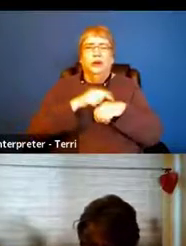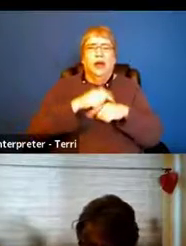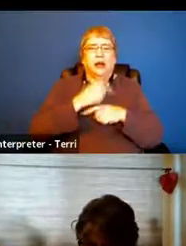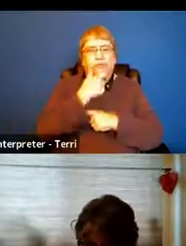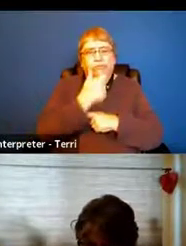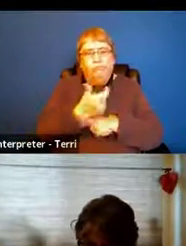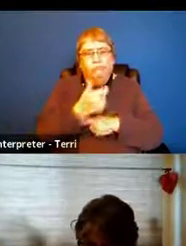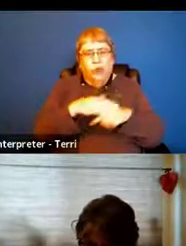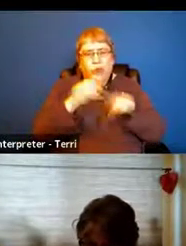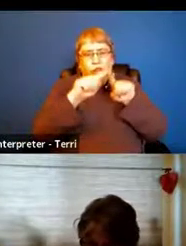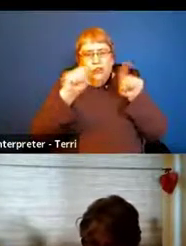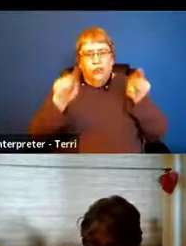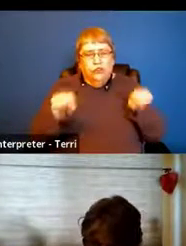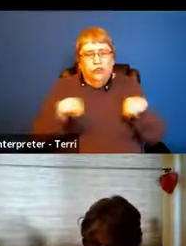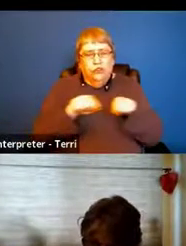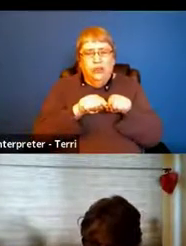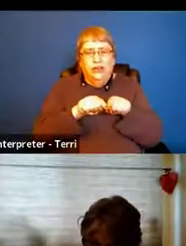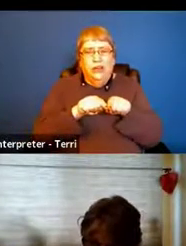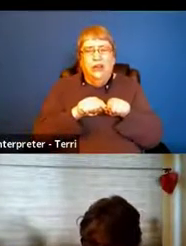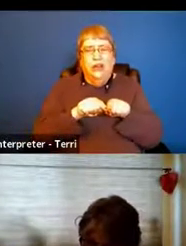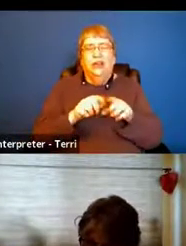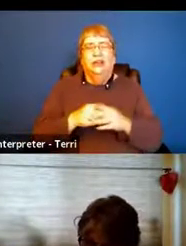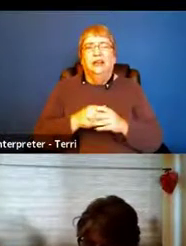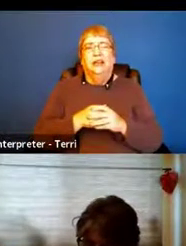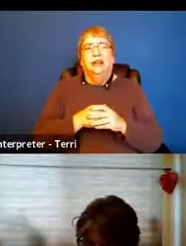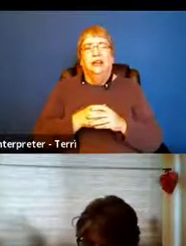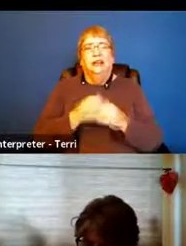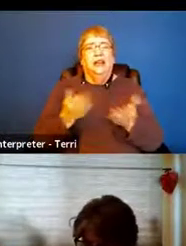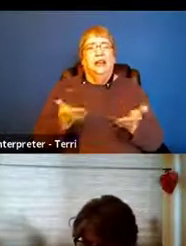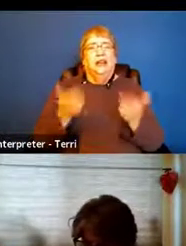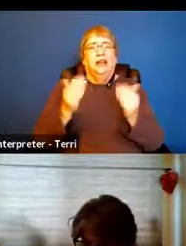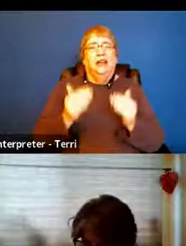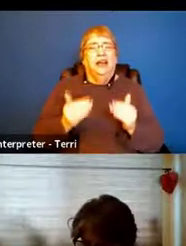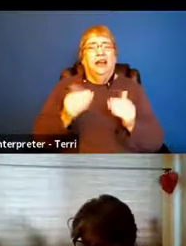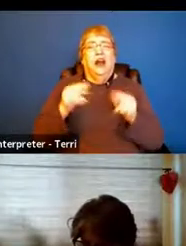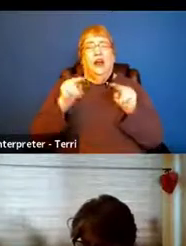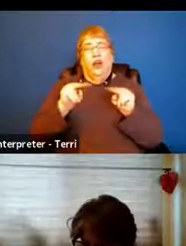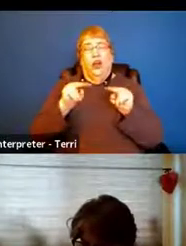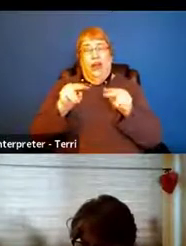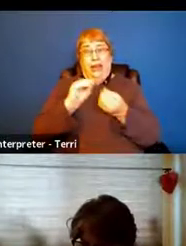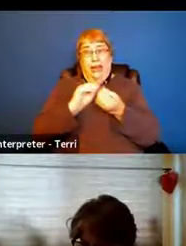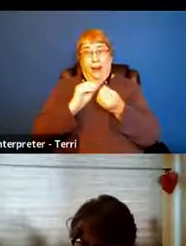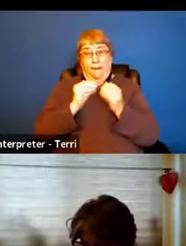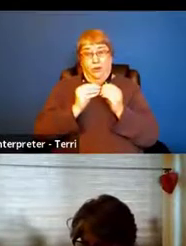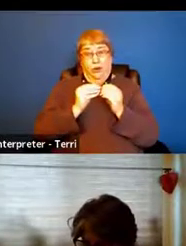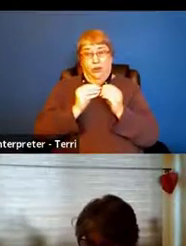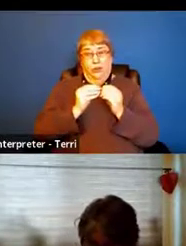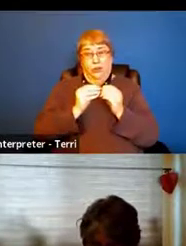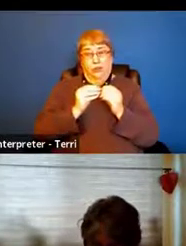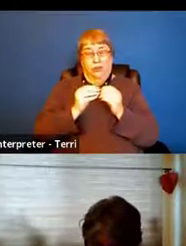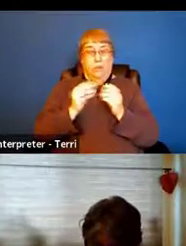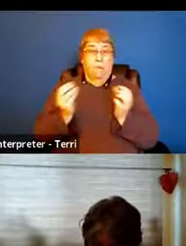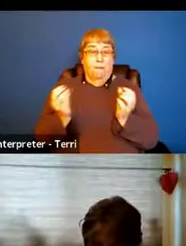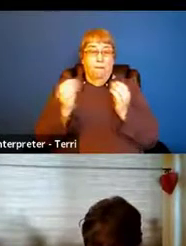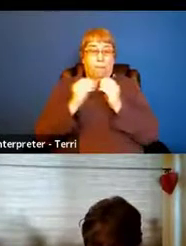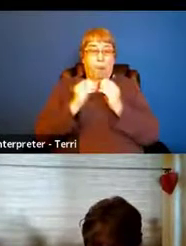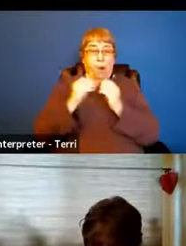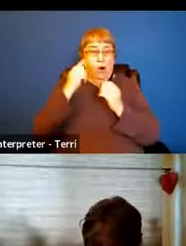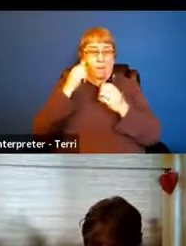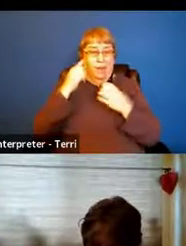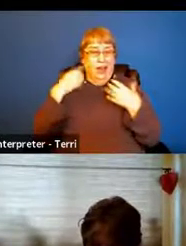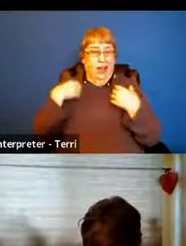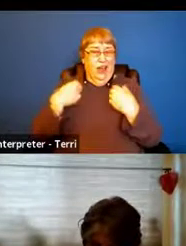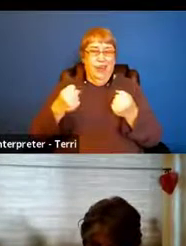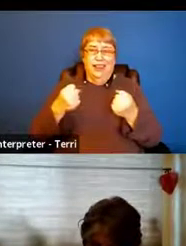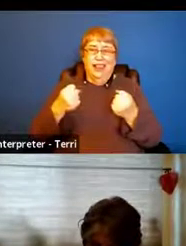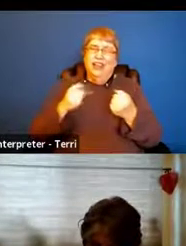You know, it's still early in terms of looking at statistics and research on increasing mental health concerns and suicidality,